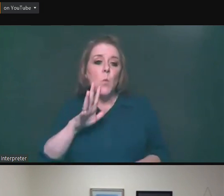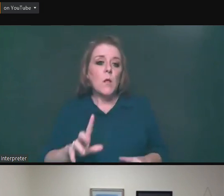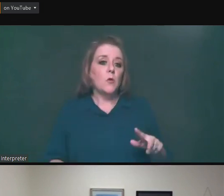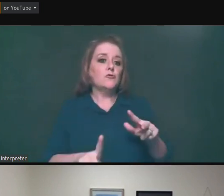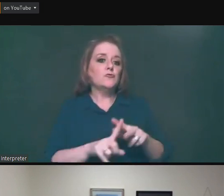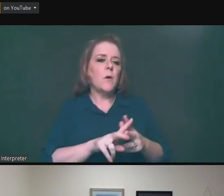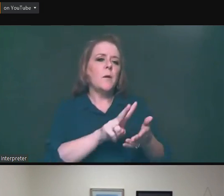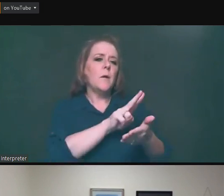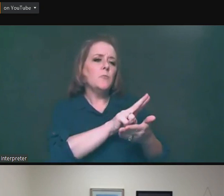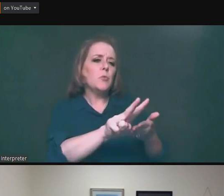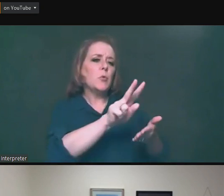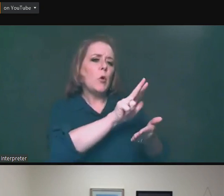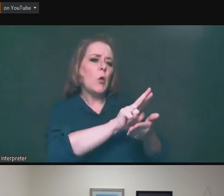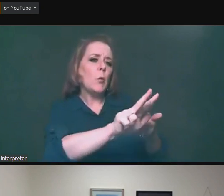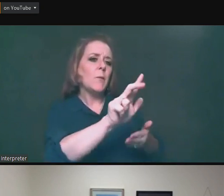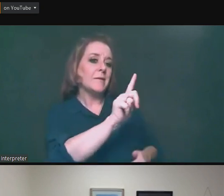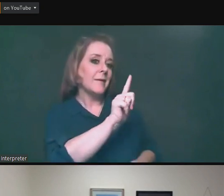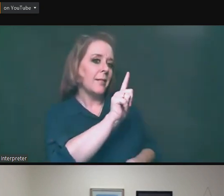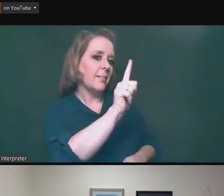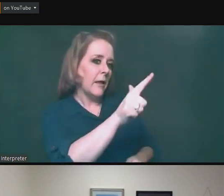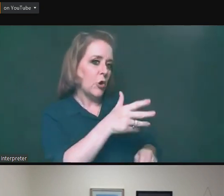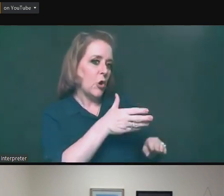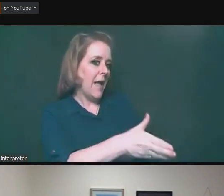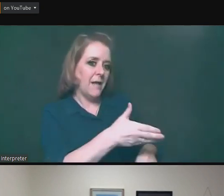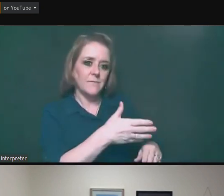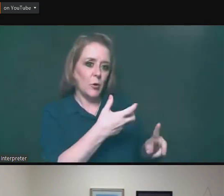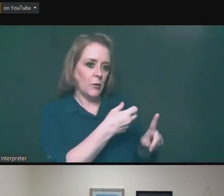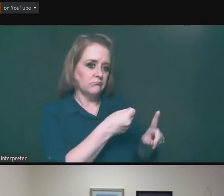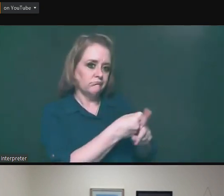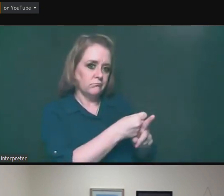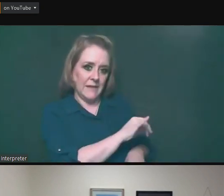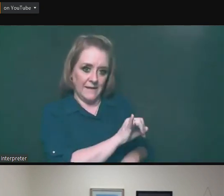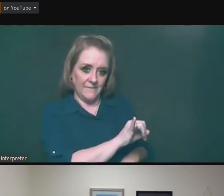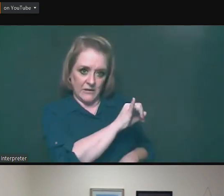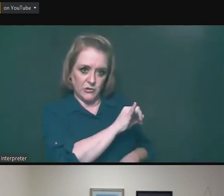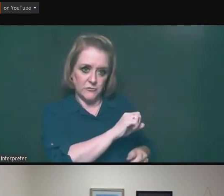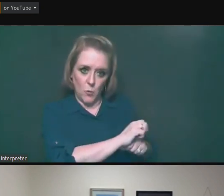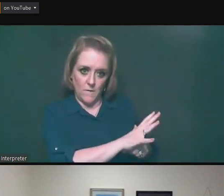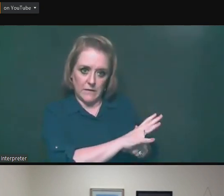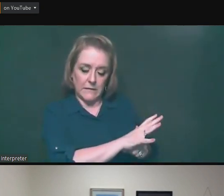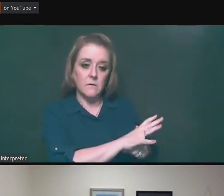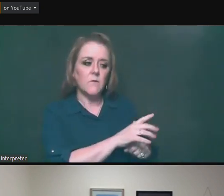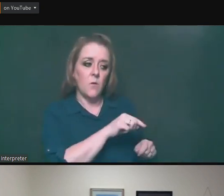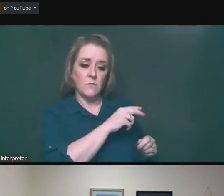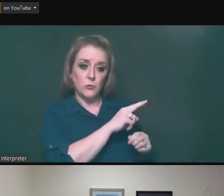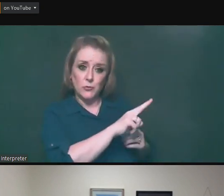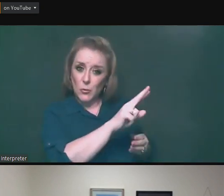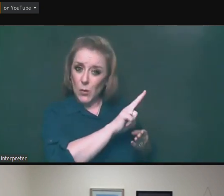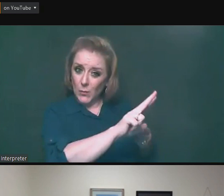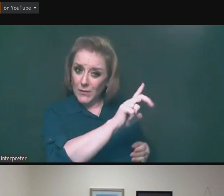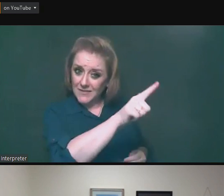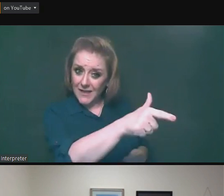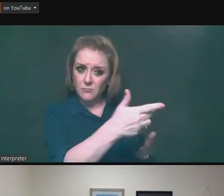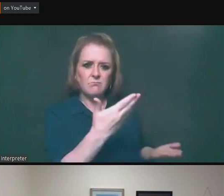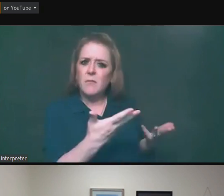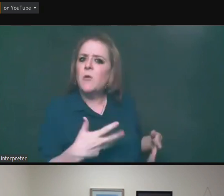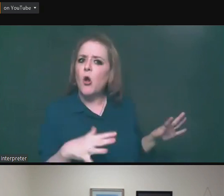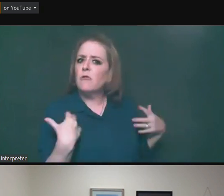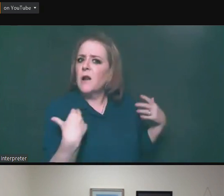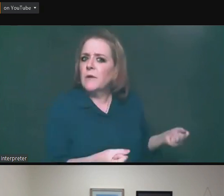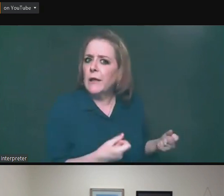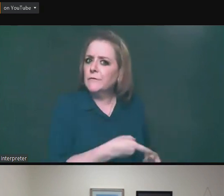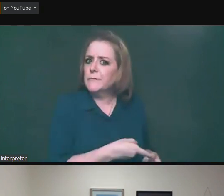infection, so the person may be completely recovered. And so 2 to 3 weeks out, as far